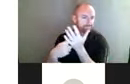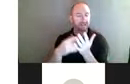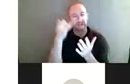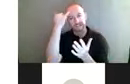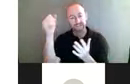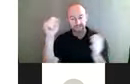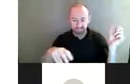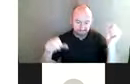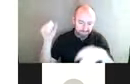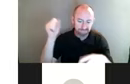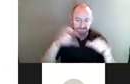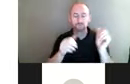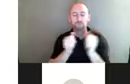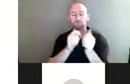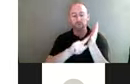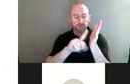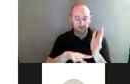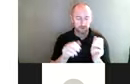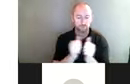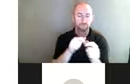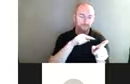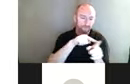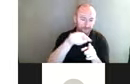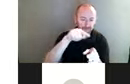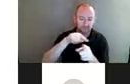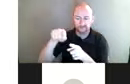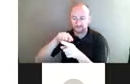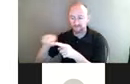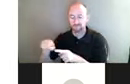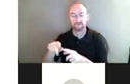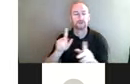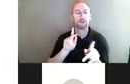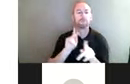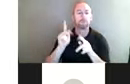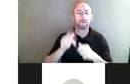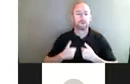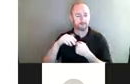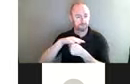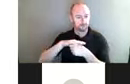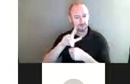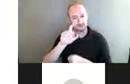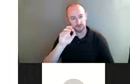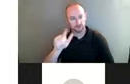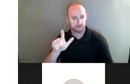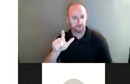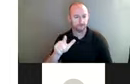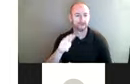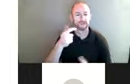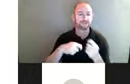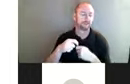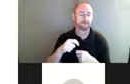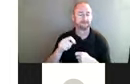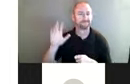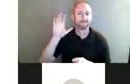with researchers in different disciplines, local stakeholders, as opposed to this sort of traditional model